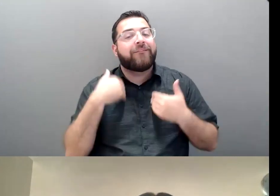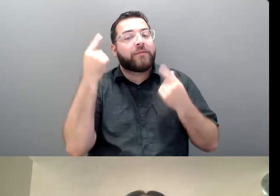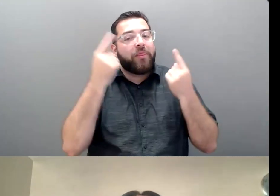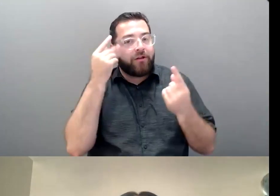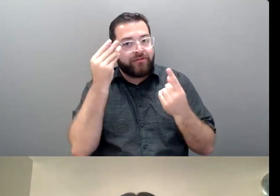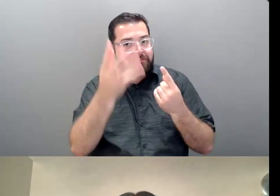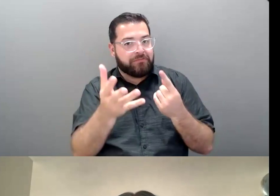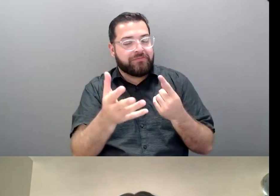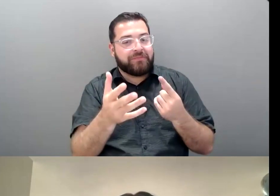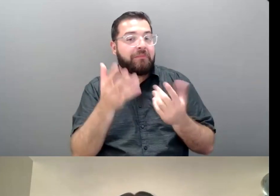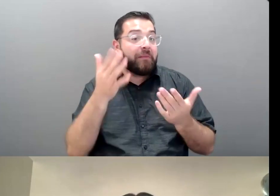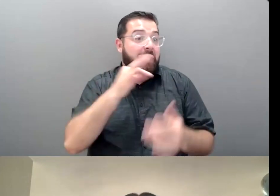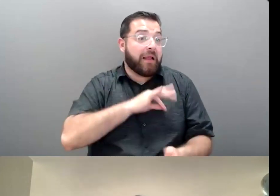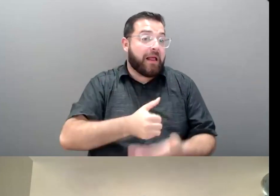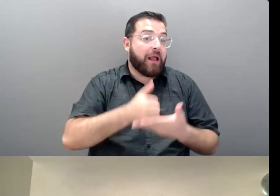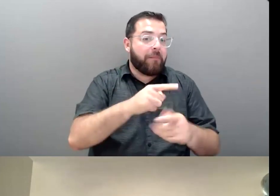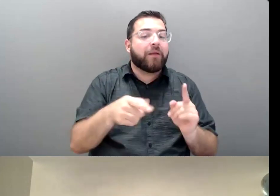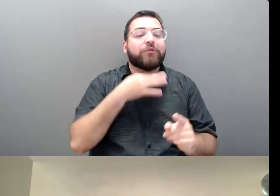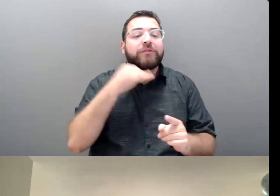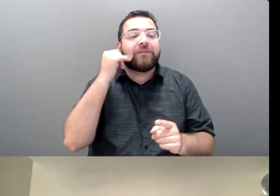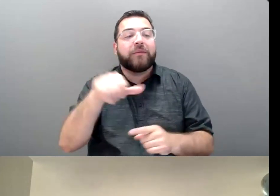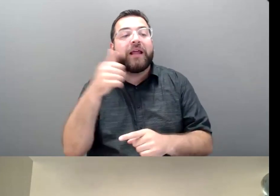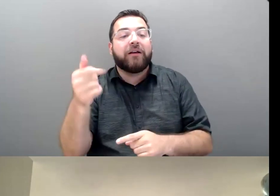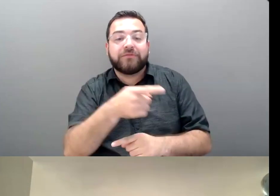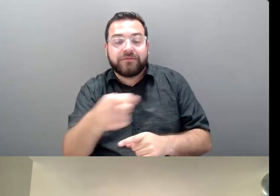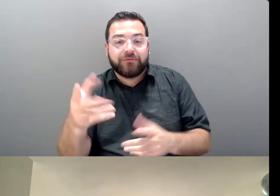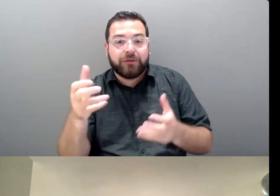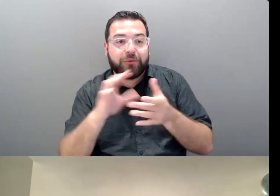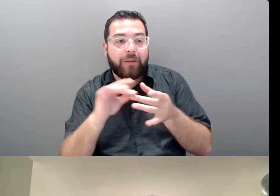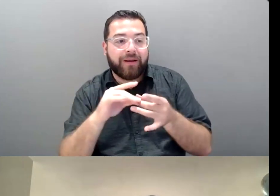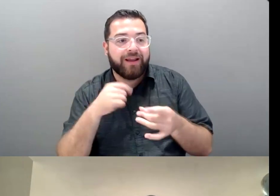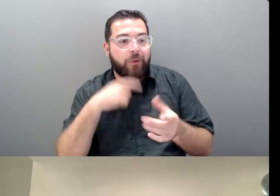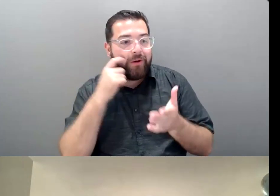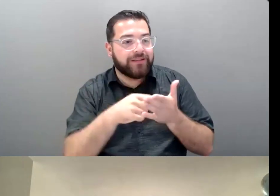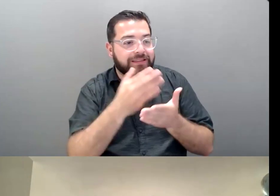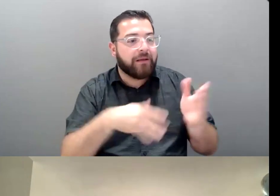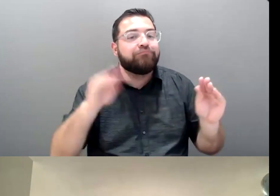helpful, but I'm wondering if anyone else wants to jump in. I saw some nodding or some thoughts.